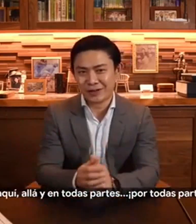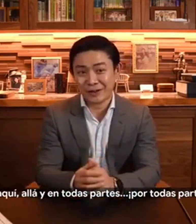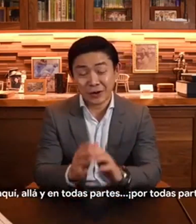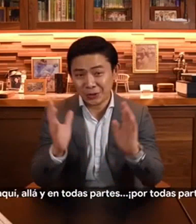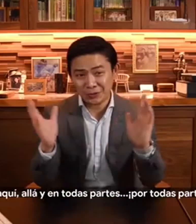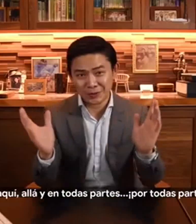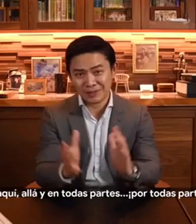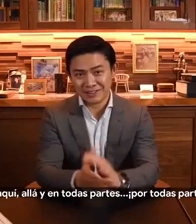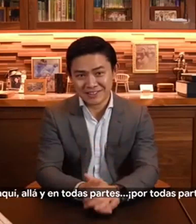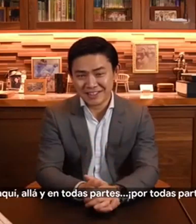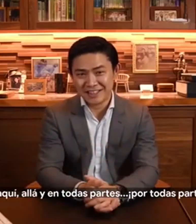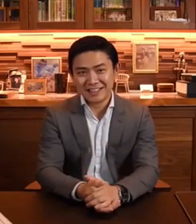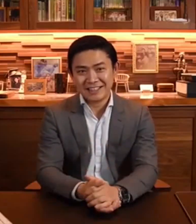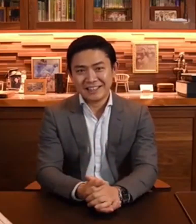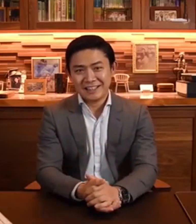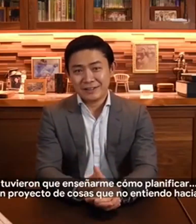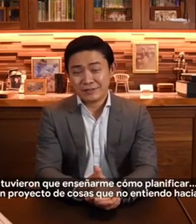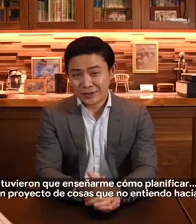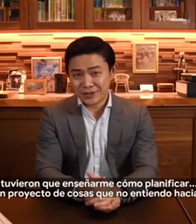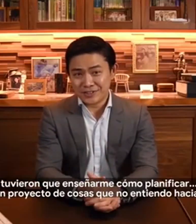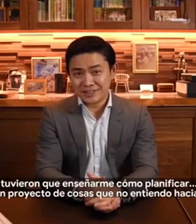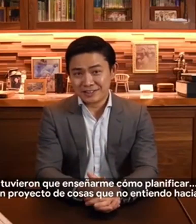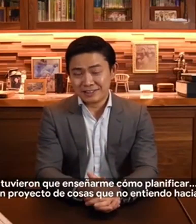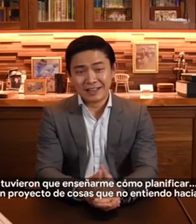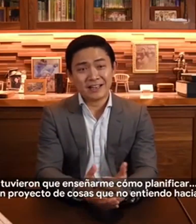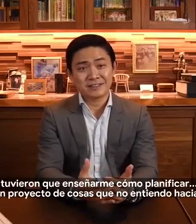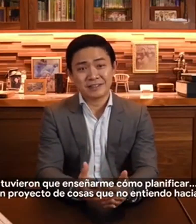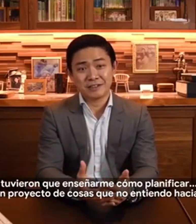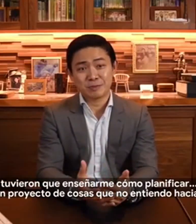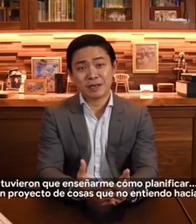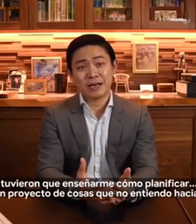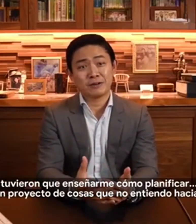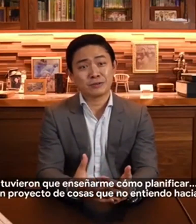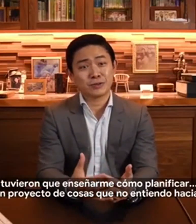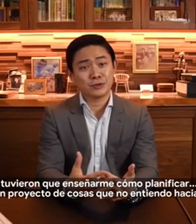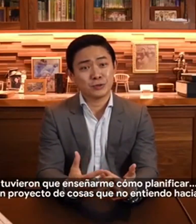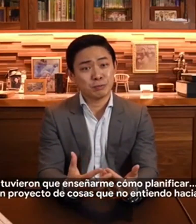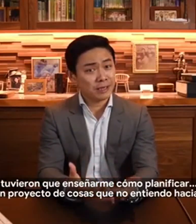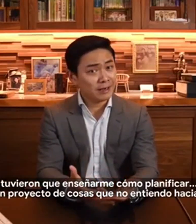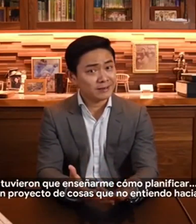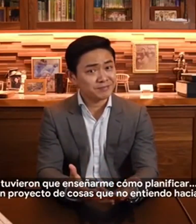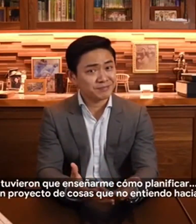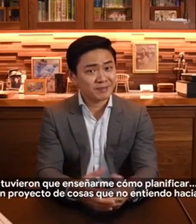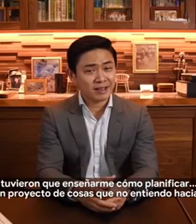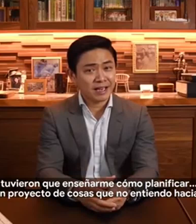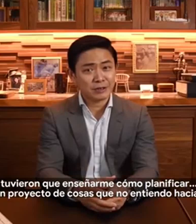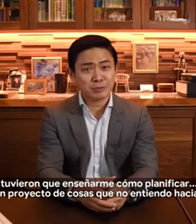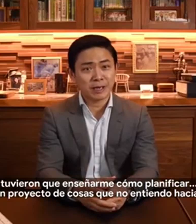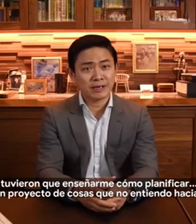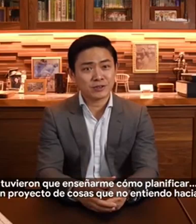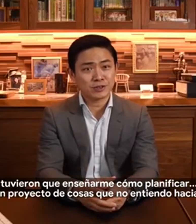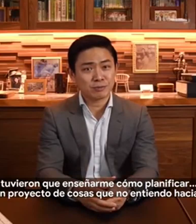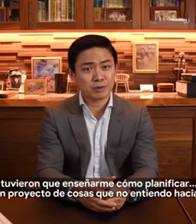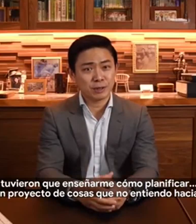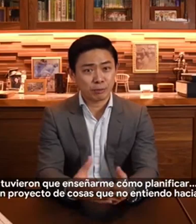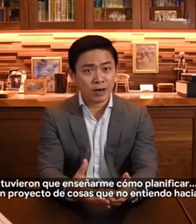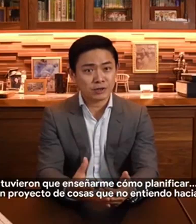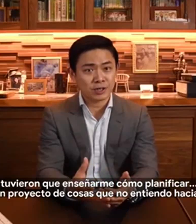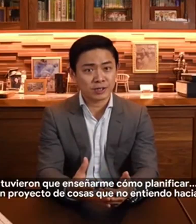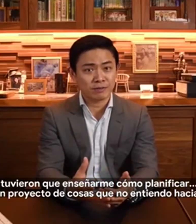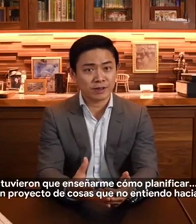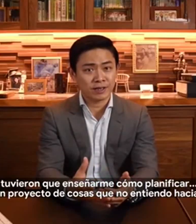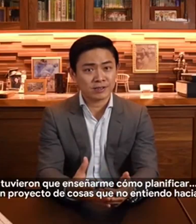it's everywhere, all over the place. First, they had to teach me how to plan, how to manage